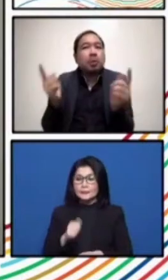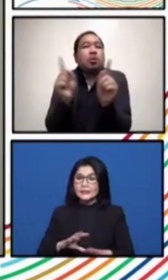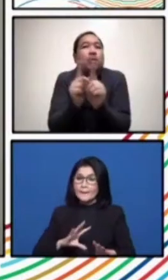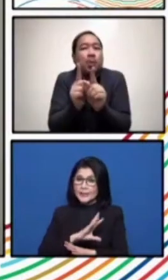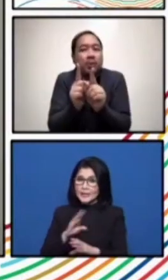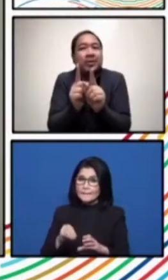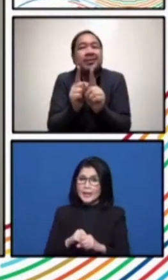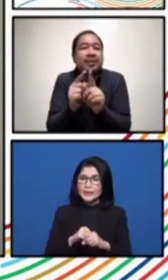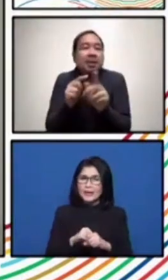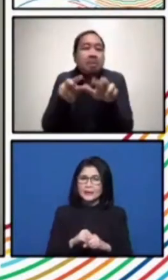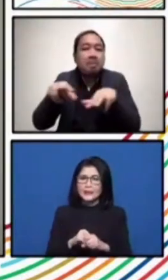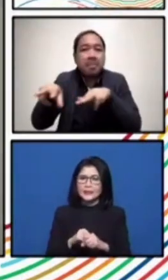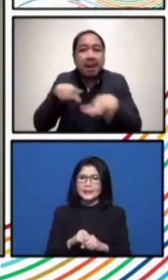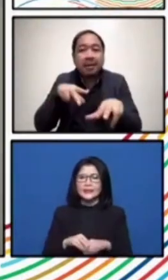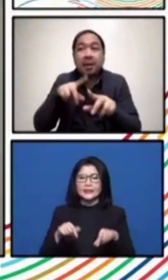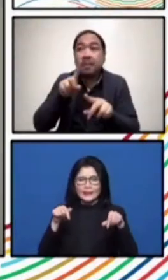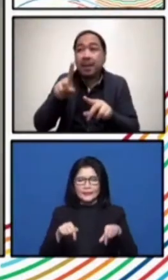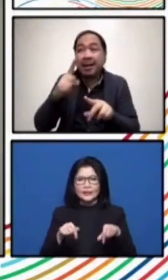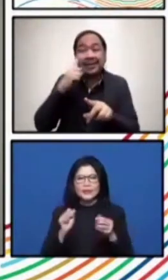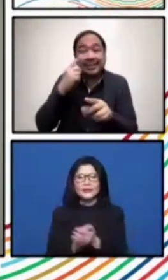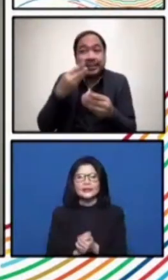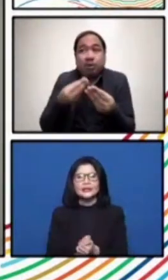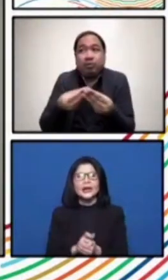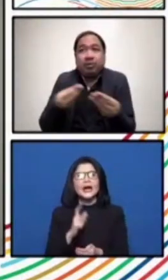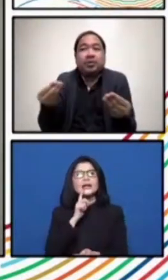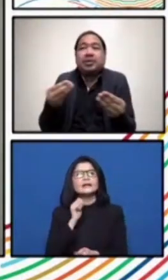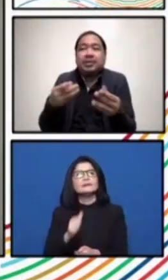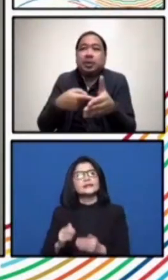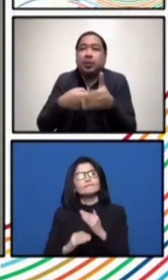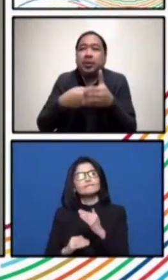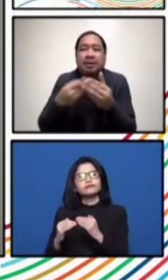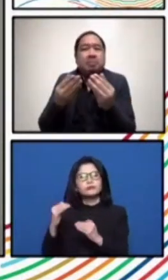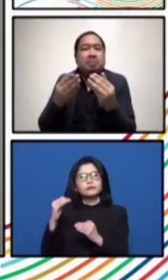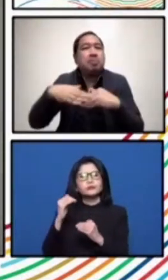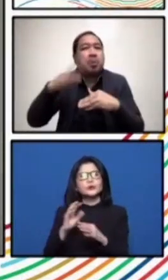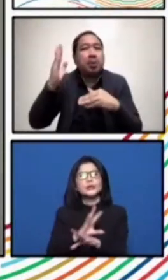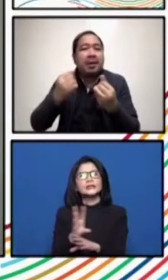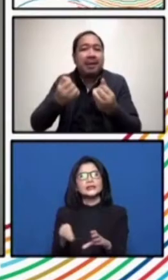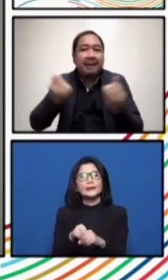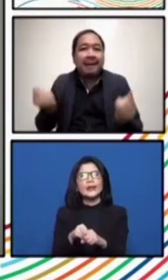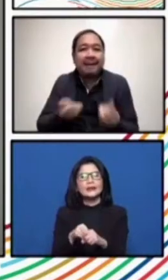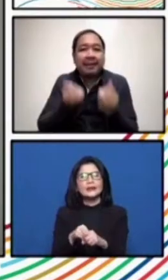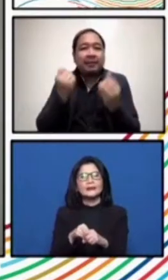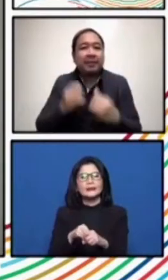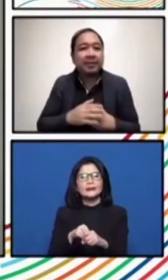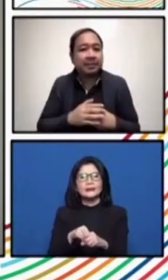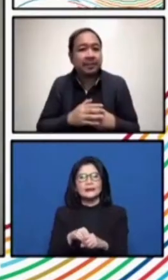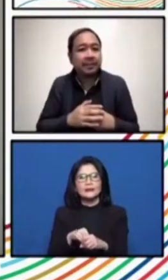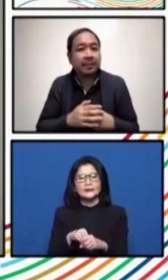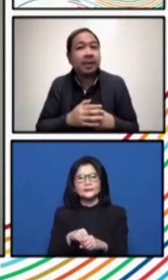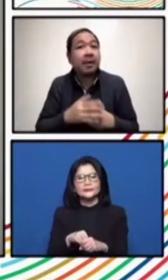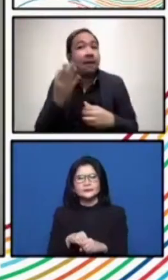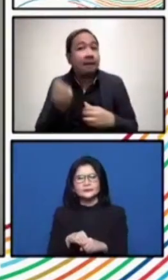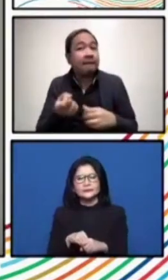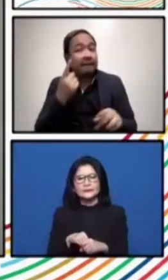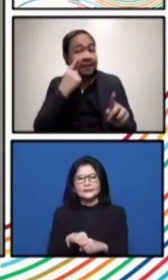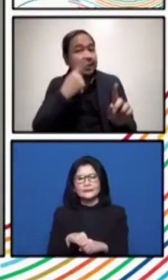have not uh followed that increased demand and activity where we probably have had more direct positive